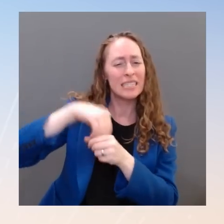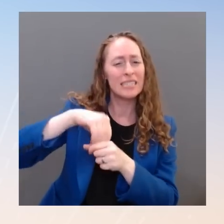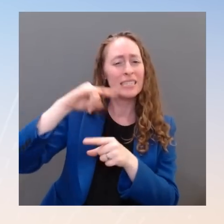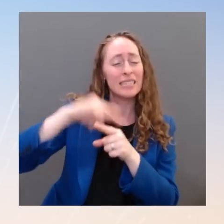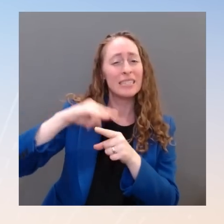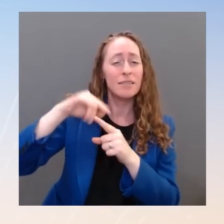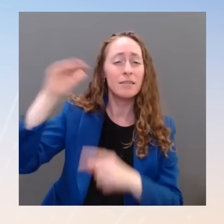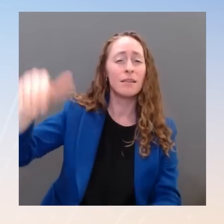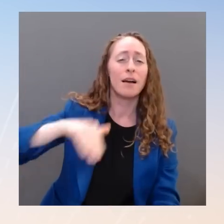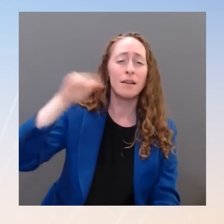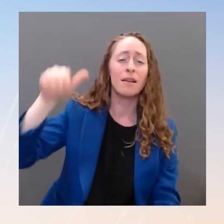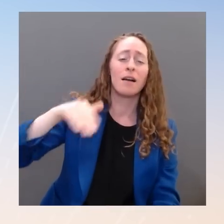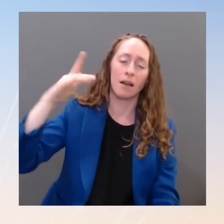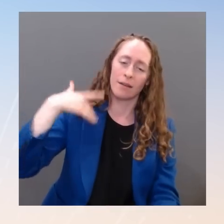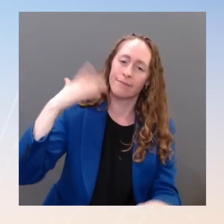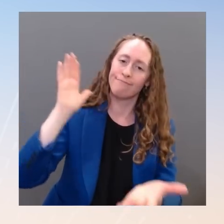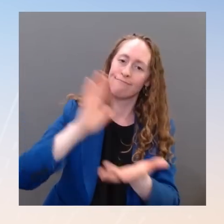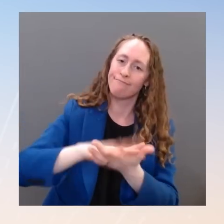here is